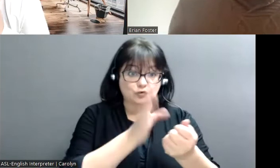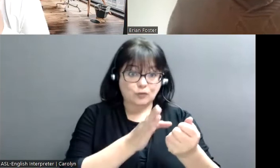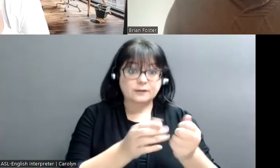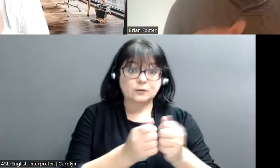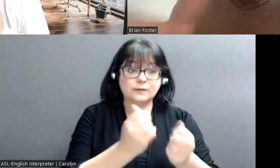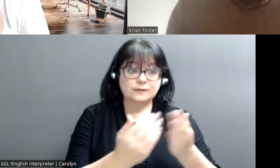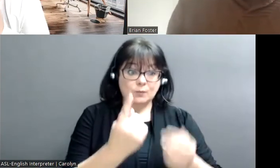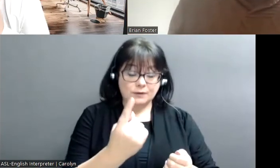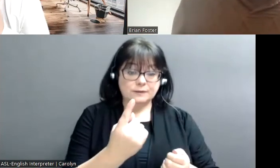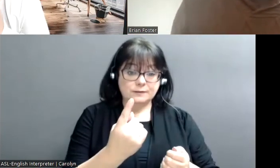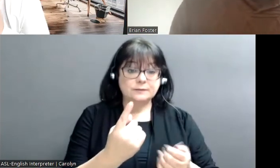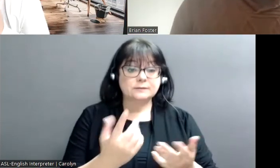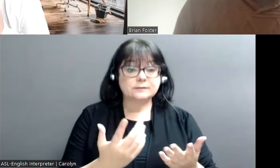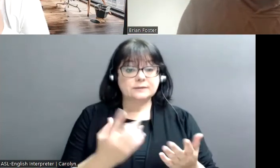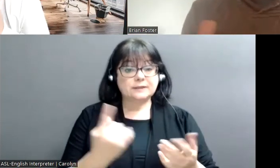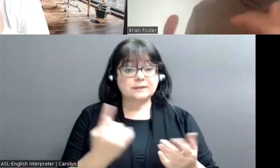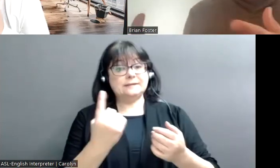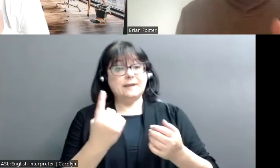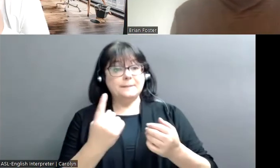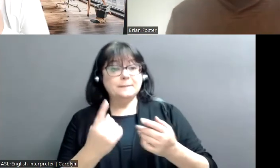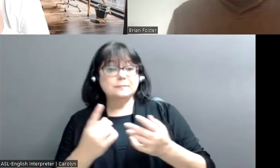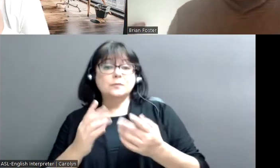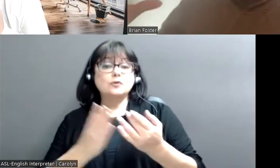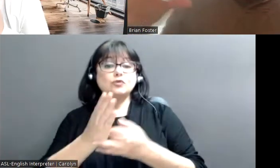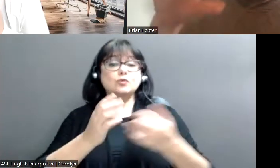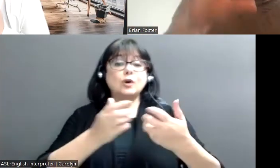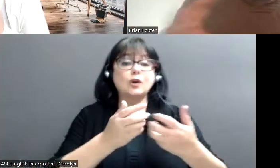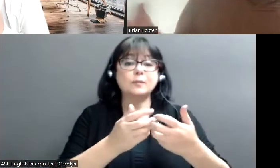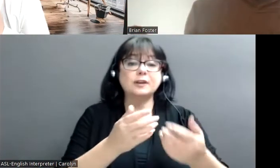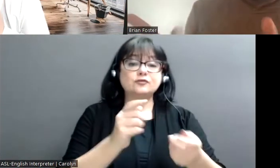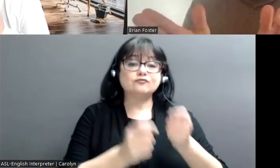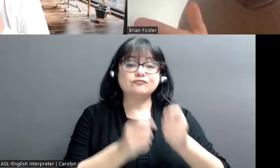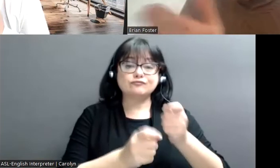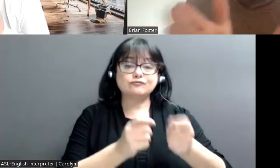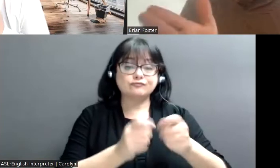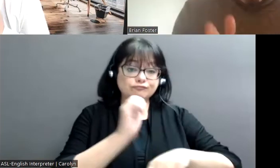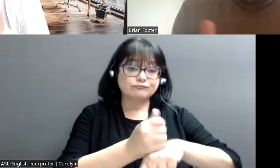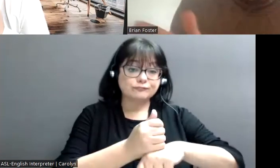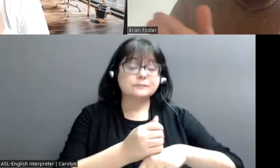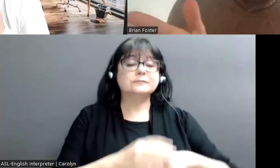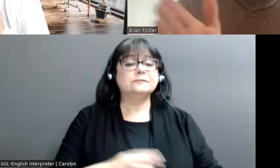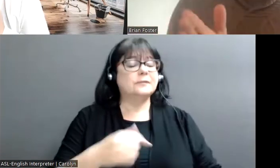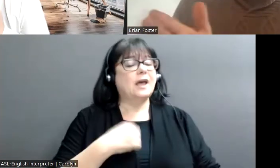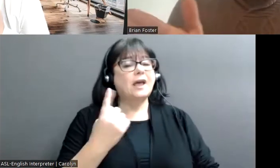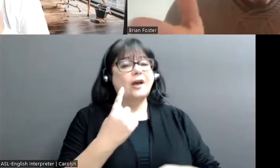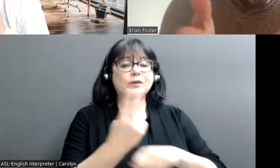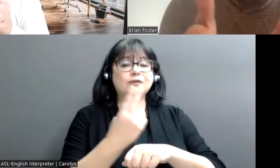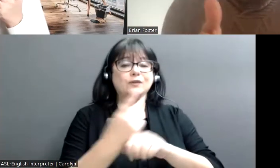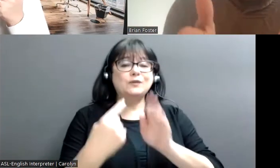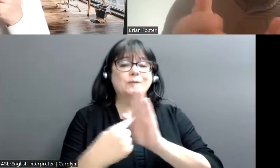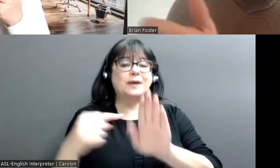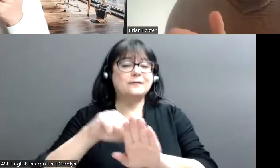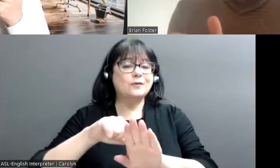an employer as they work through those accommodations. But with bigger organizations, it definitely, I always use the metaphor of it's a cruise ship,